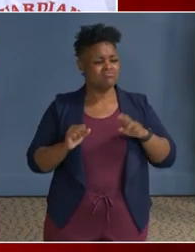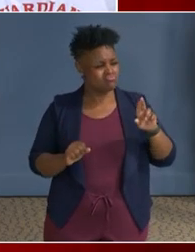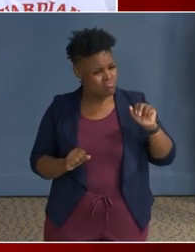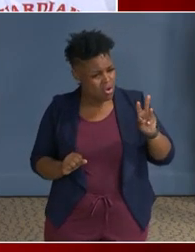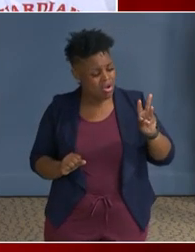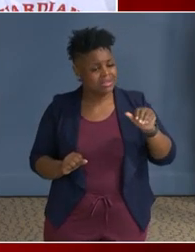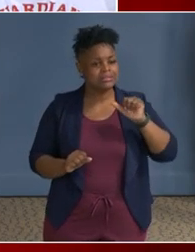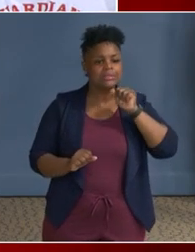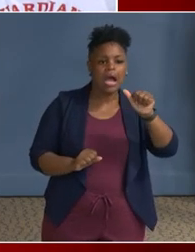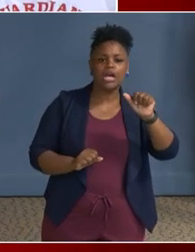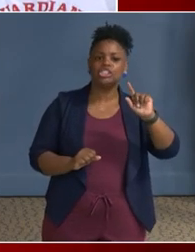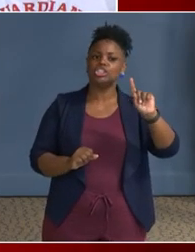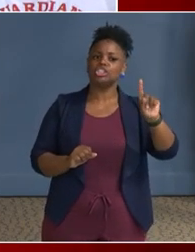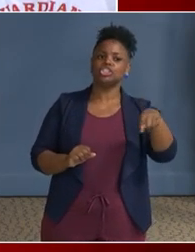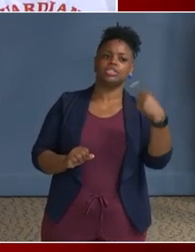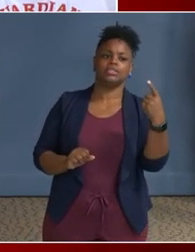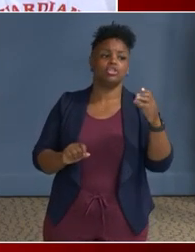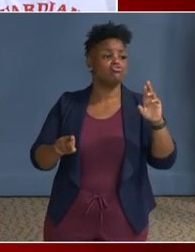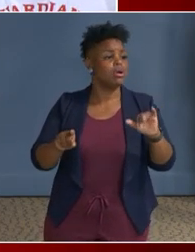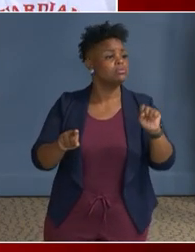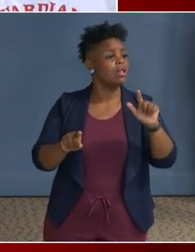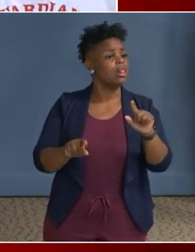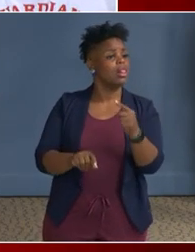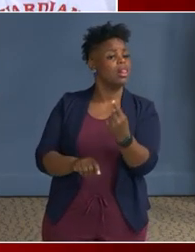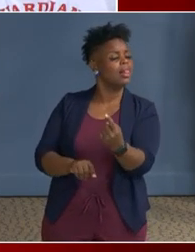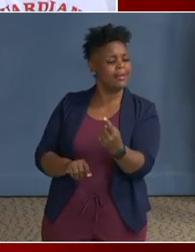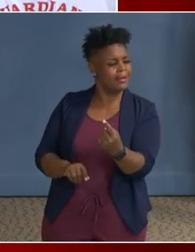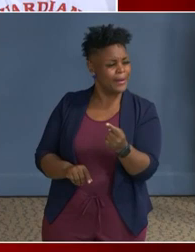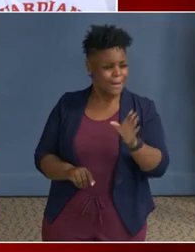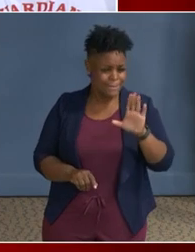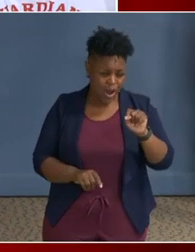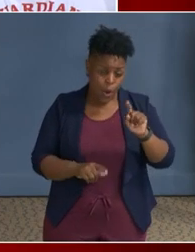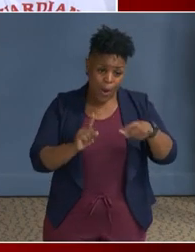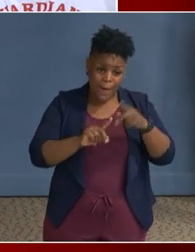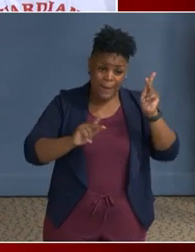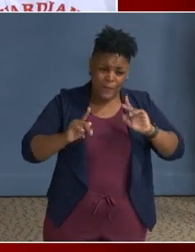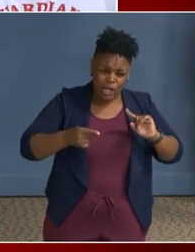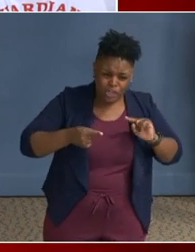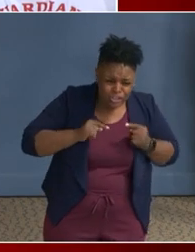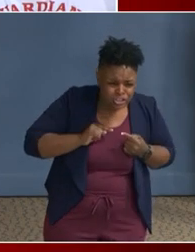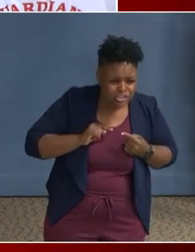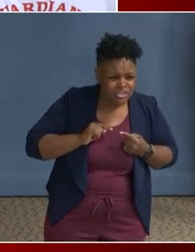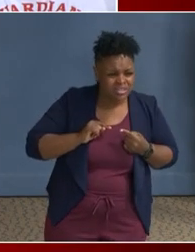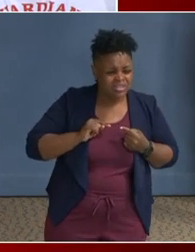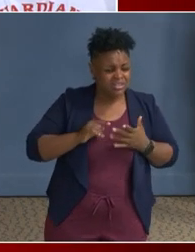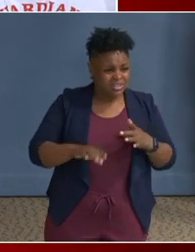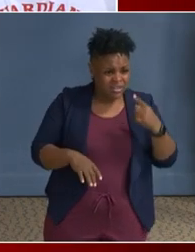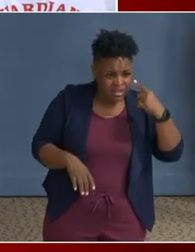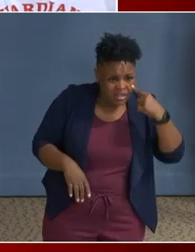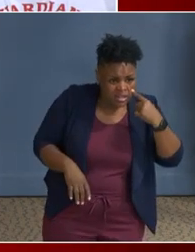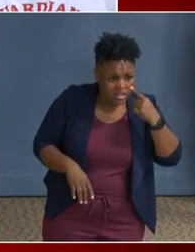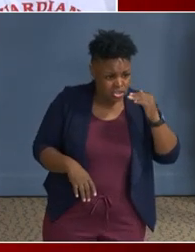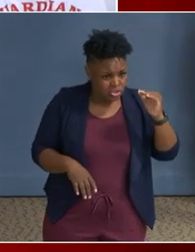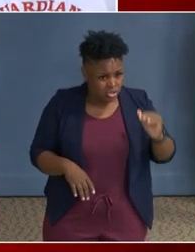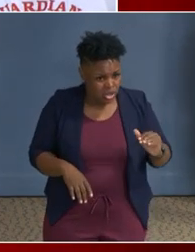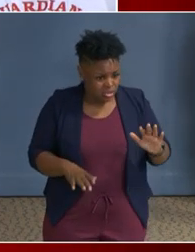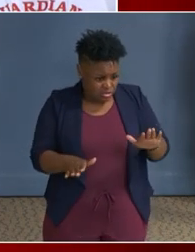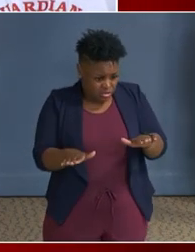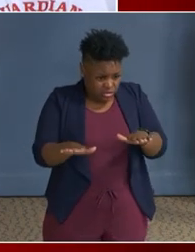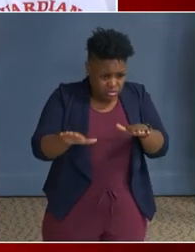just Devon's mother, but people are hurting when they see a child senselessly killed in our